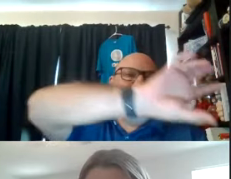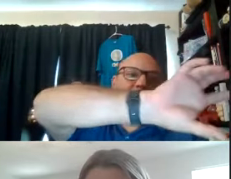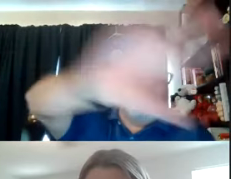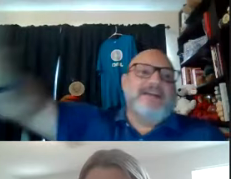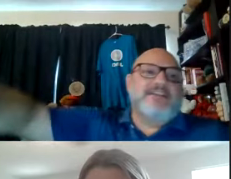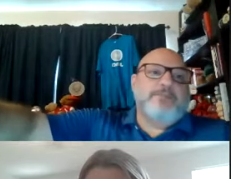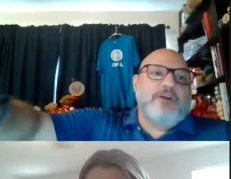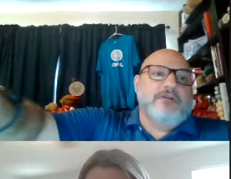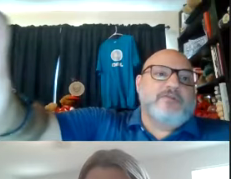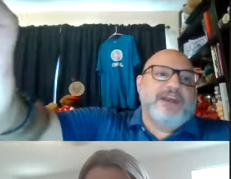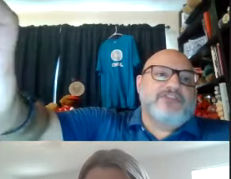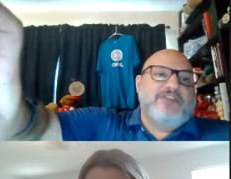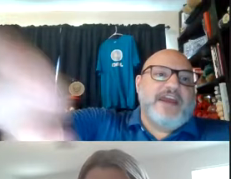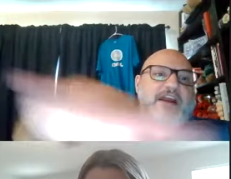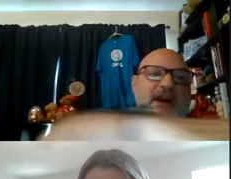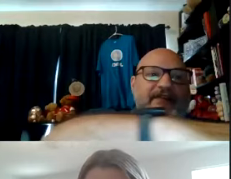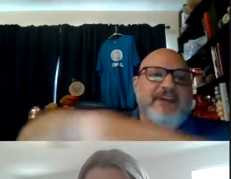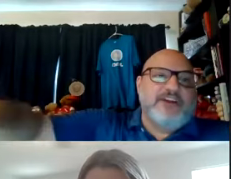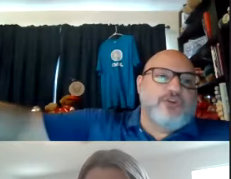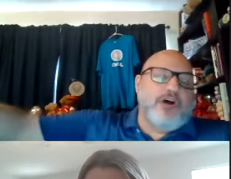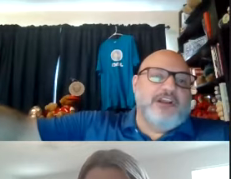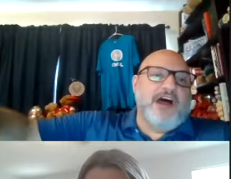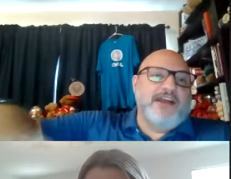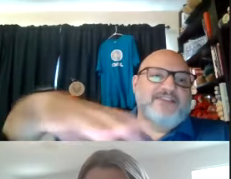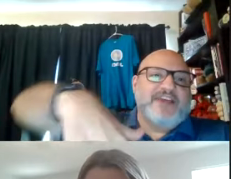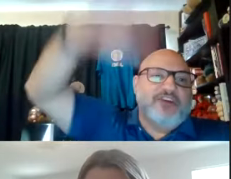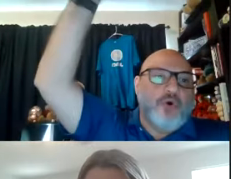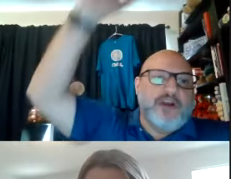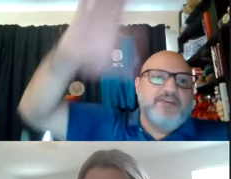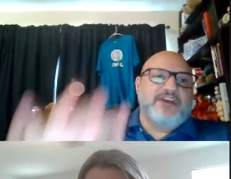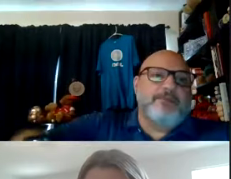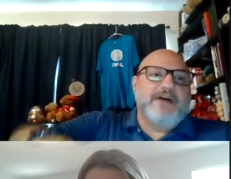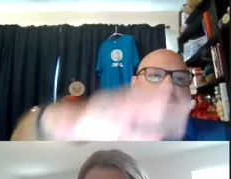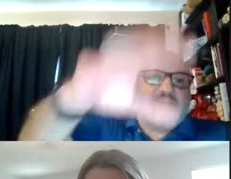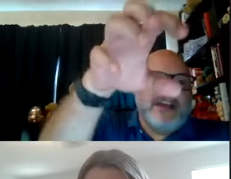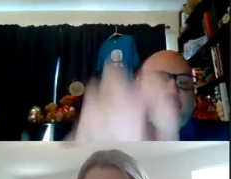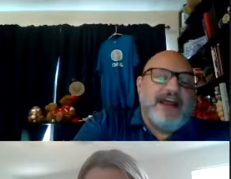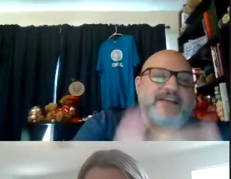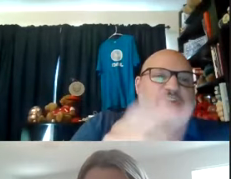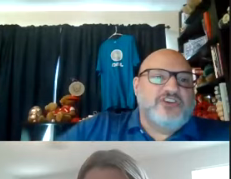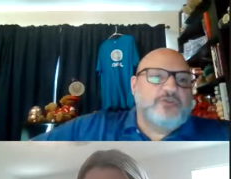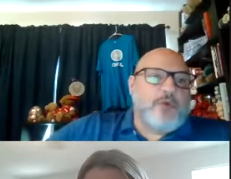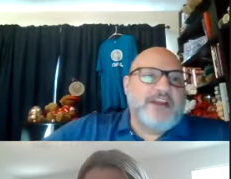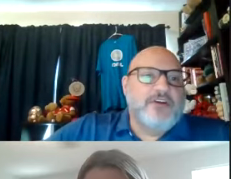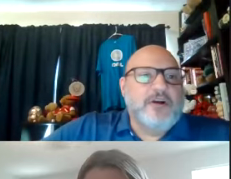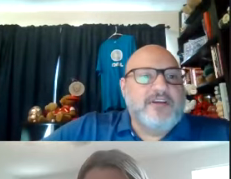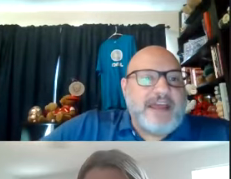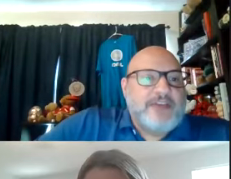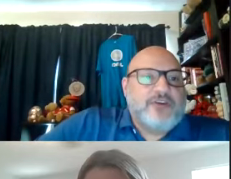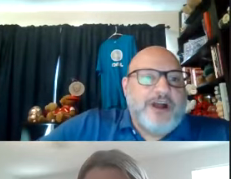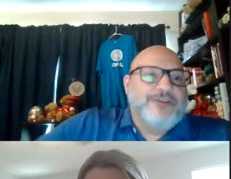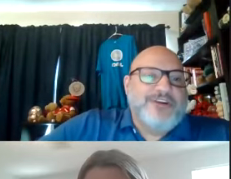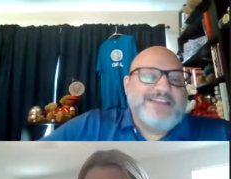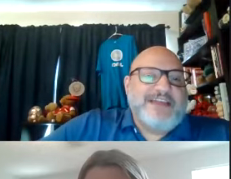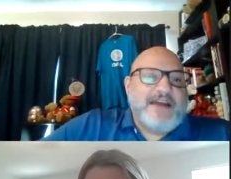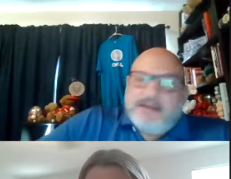If you want to mind dump all your information there and then draw a line and say, ignore everything above this, and then just write your